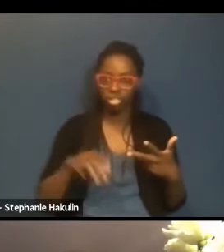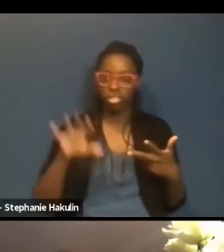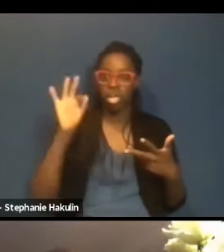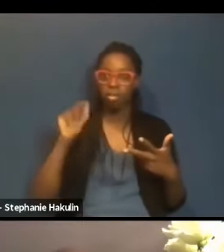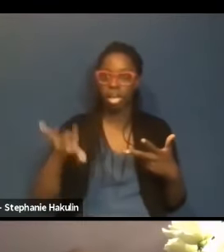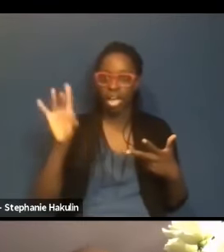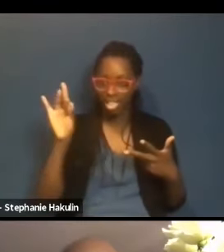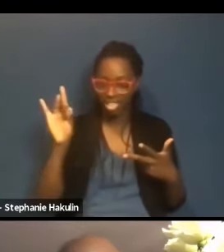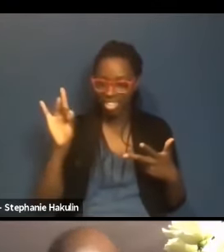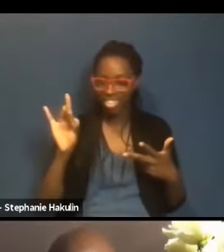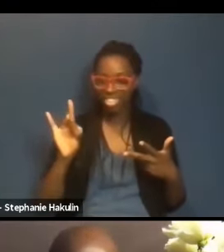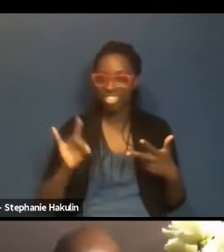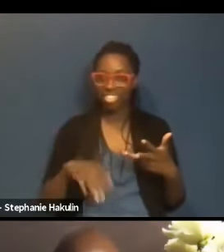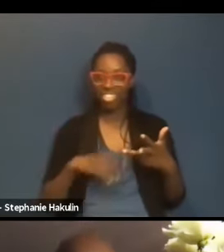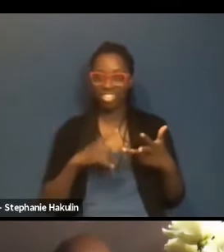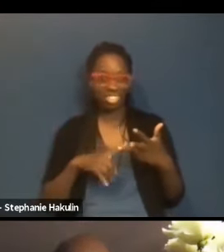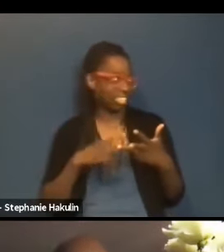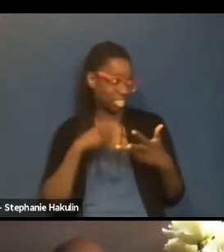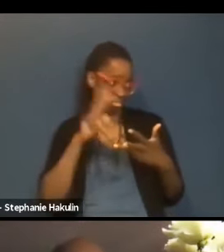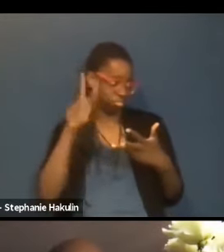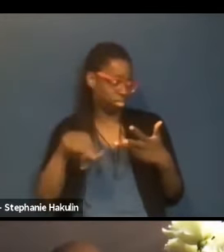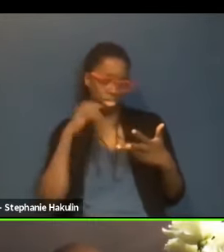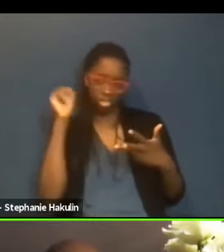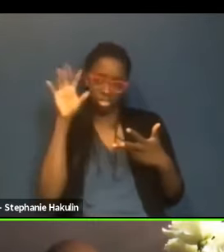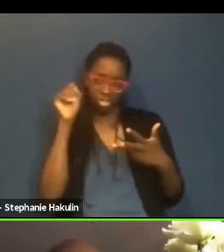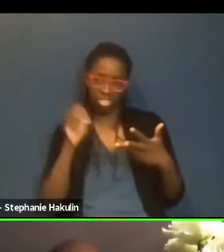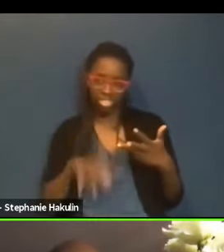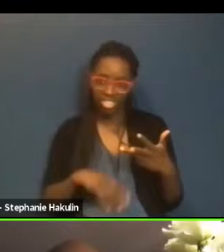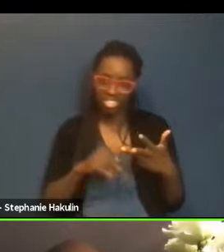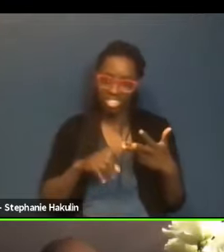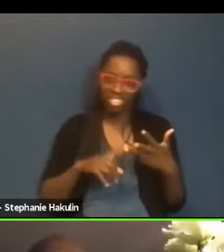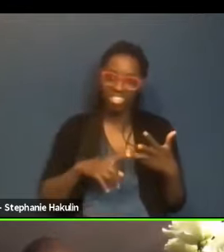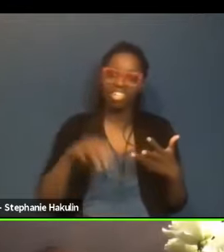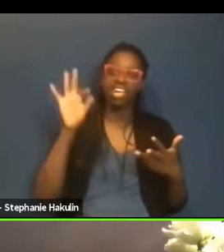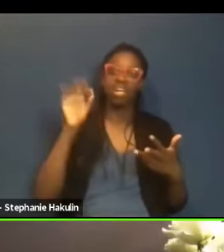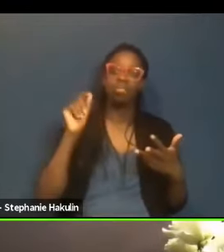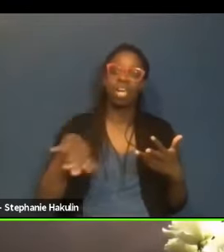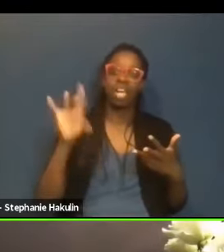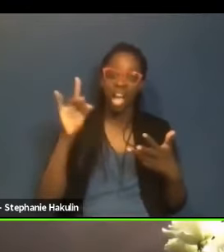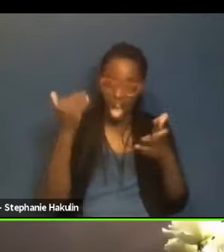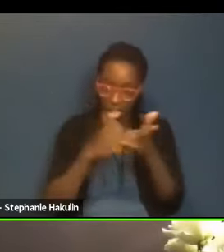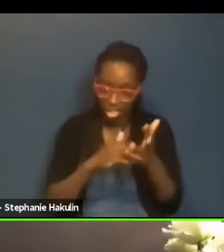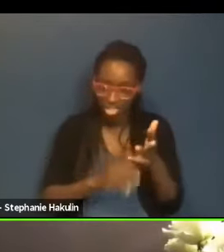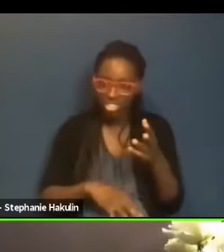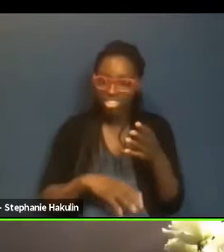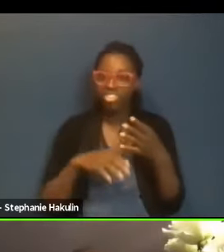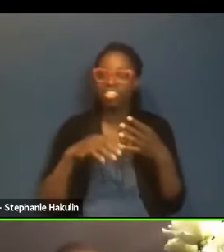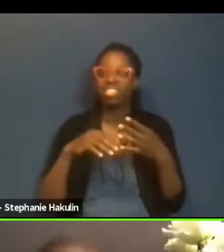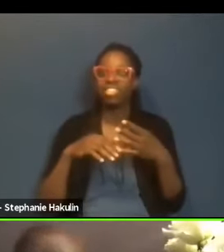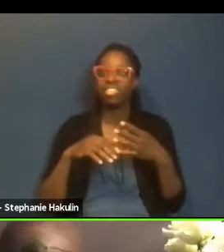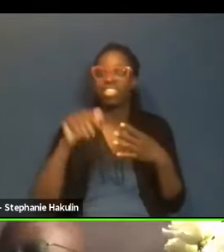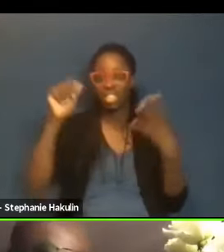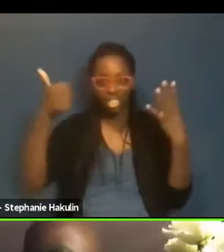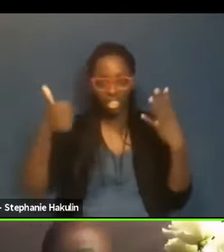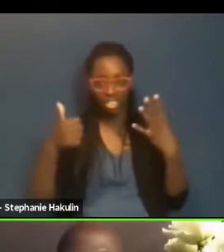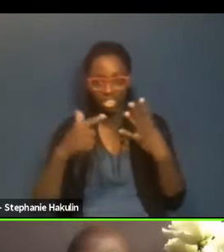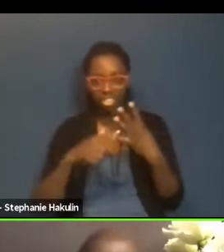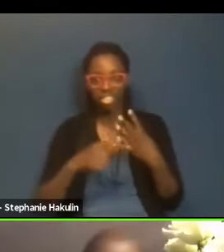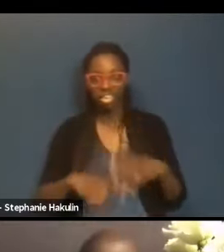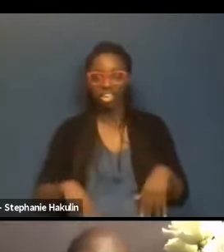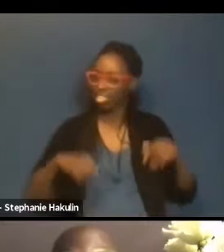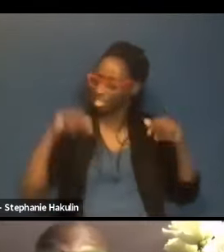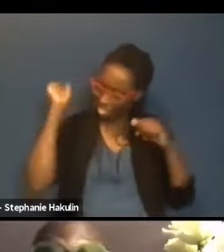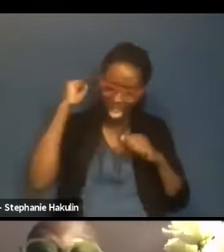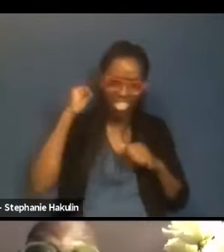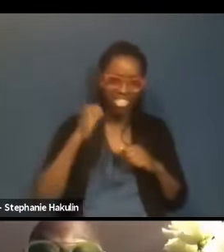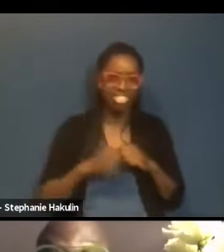screen making sure. Oh, what? What? A 9.8, a what? 10, and a 10. Come on. All right, we got to keep going. It's going.